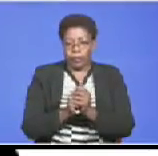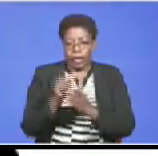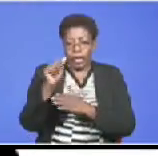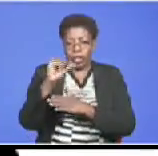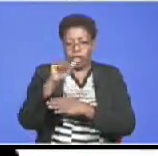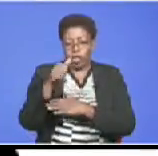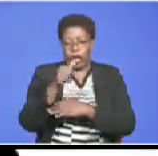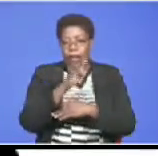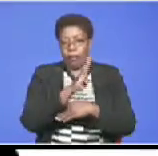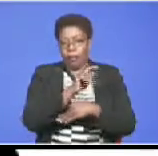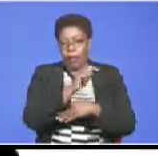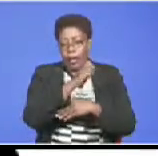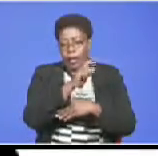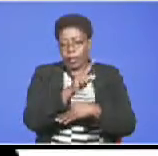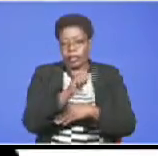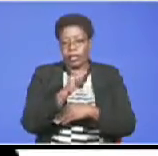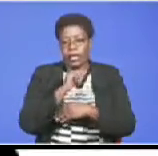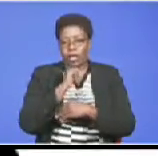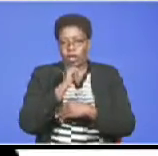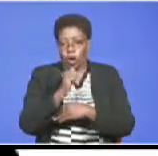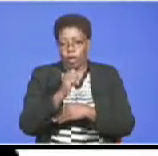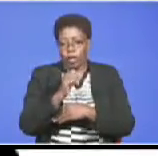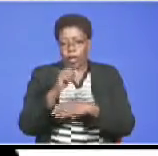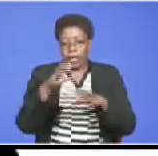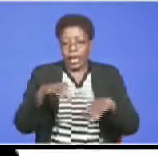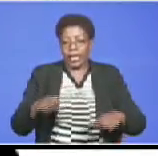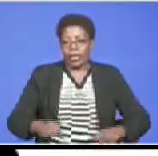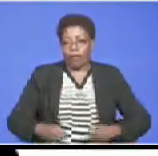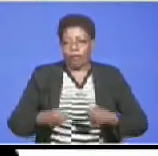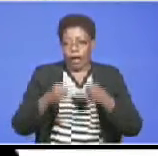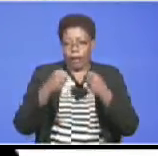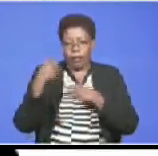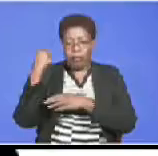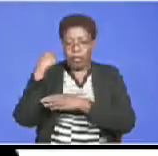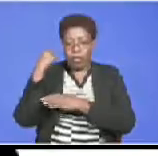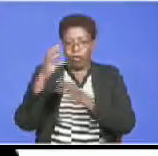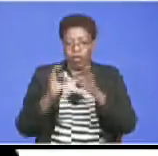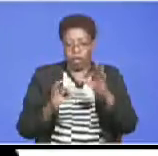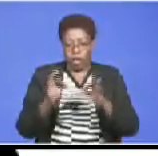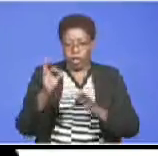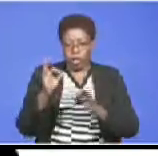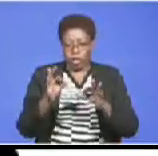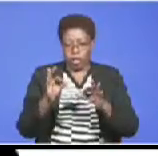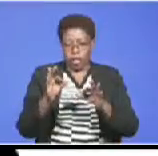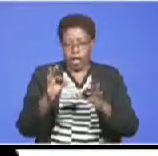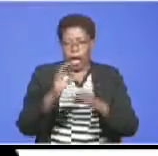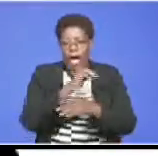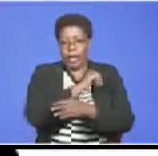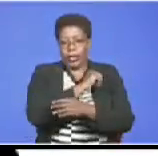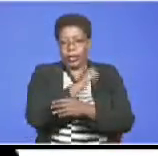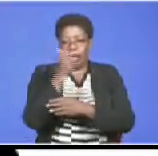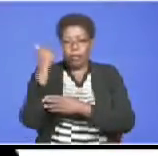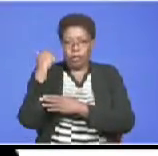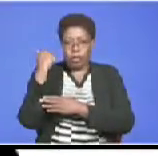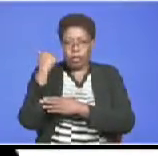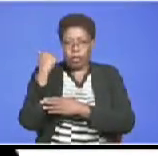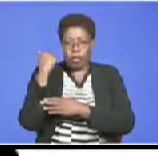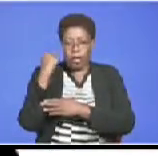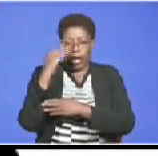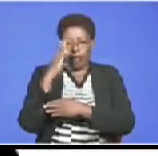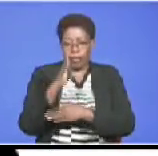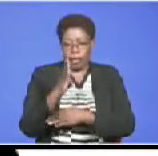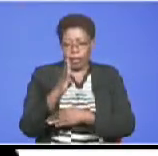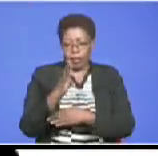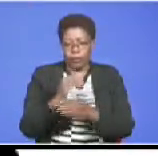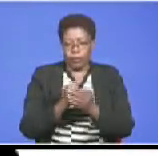Bethel said, cannot long survive if the administration of justice and the administrators of the system of justice can be subjected to